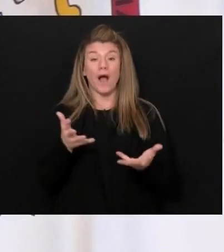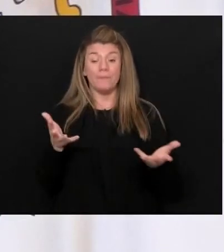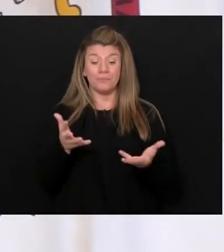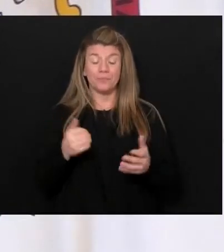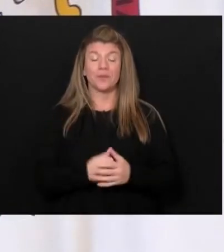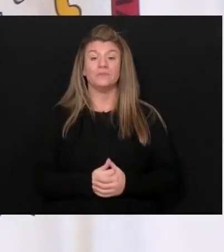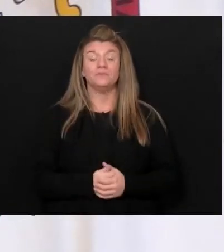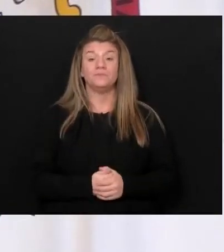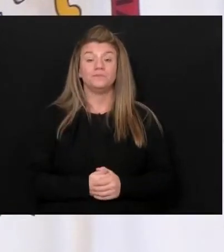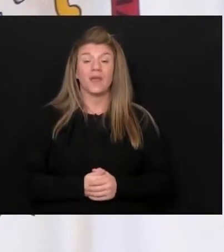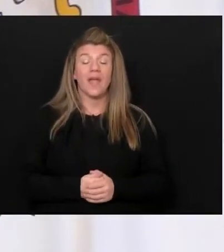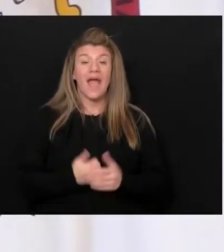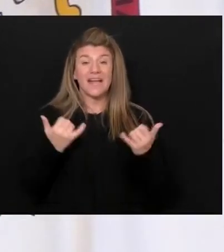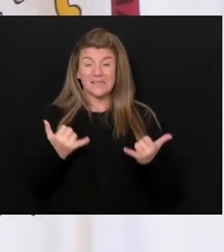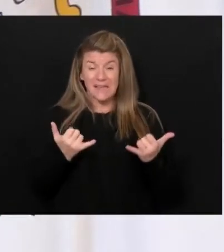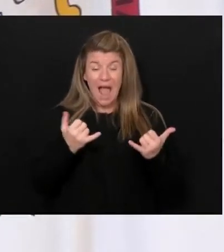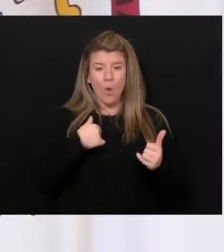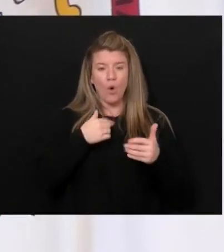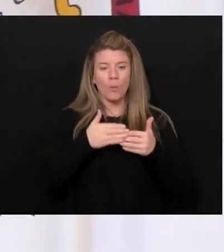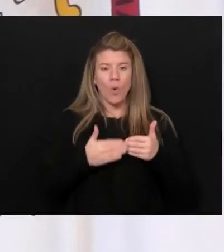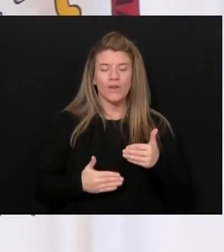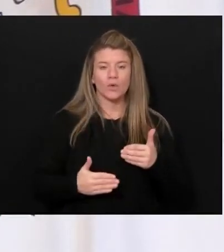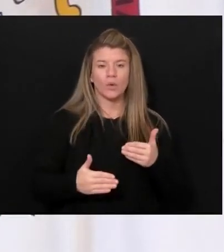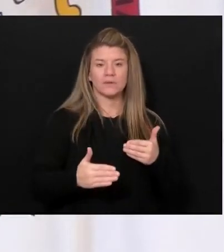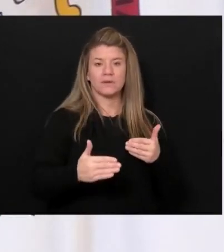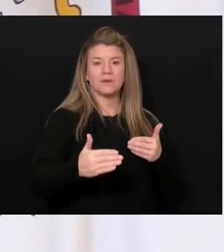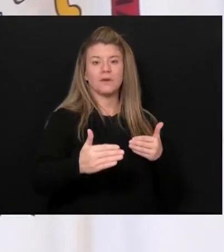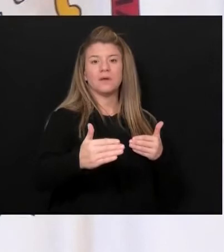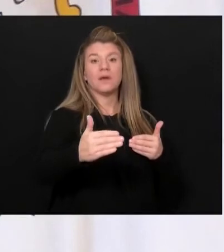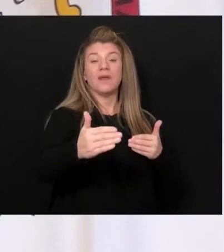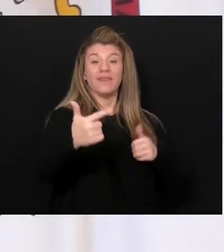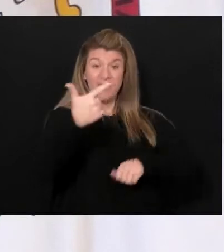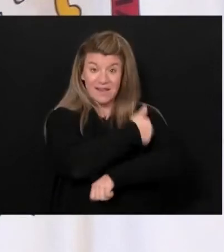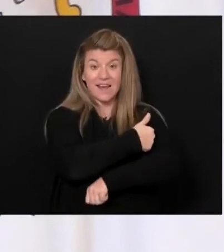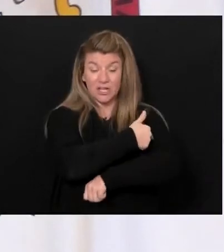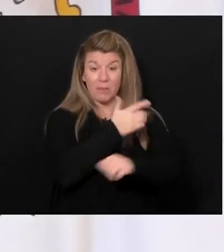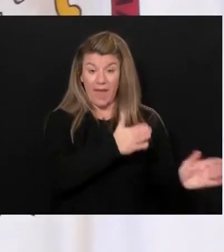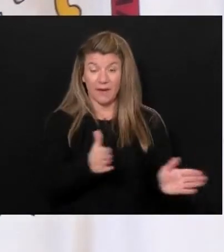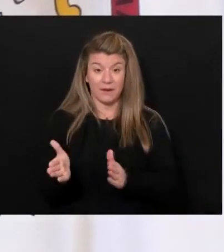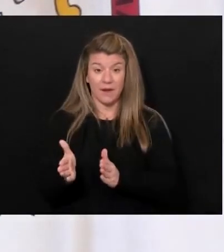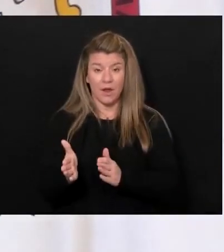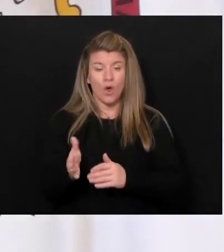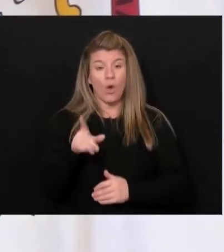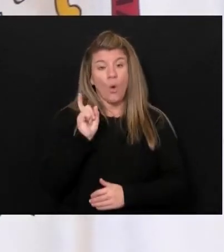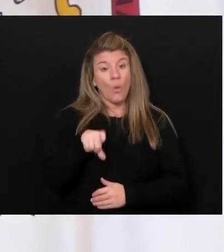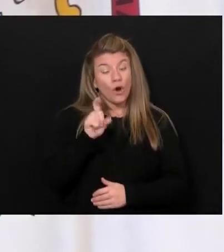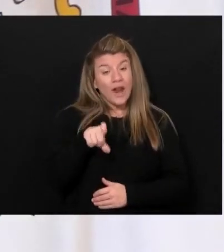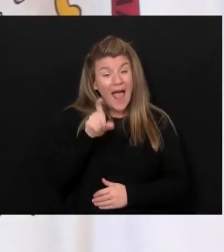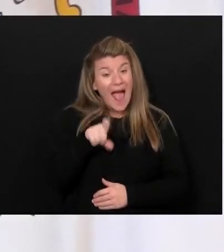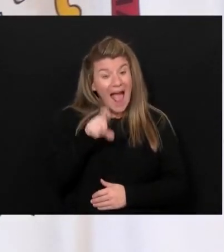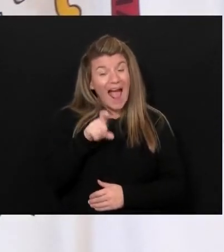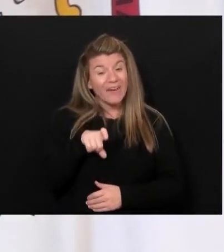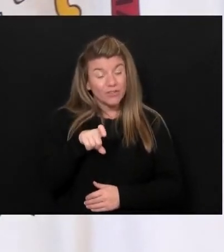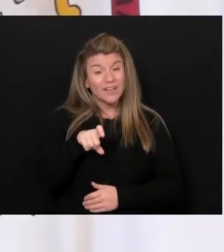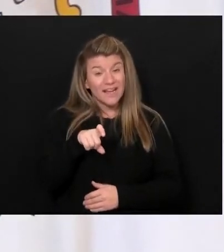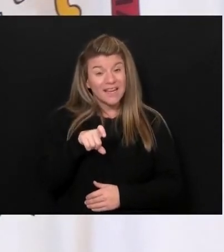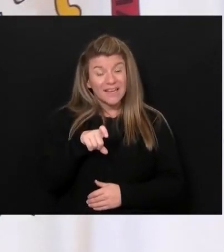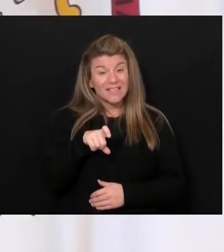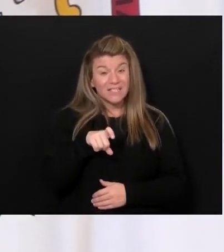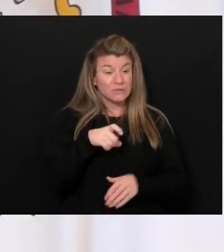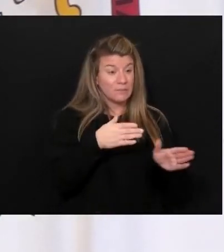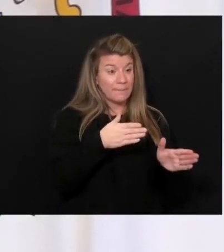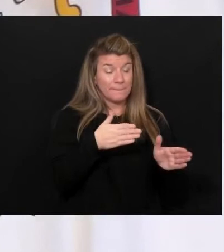move towards you know, vaccinating, you know, we're going to have to take a whole lot more of this load